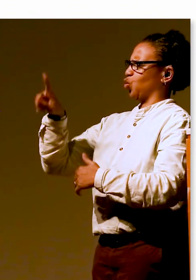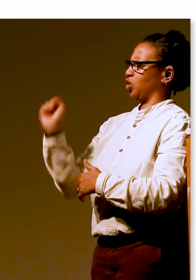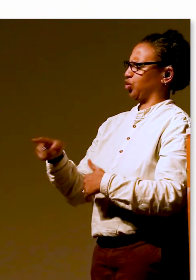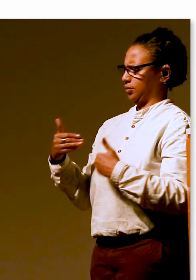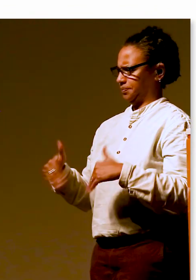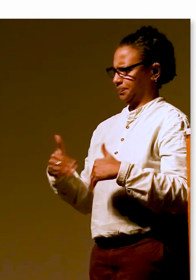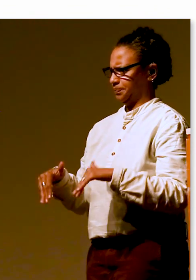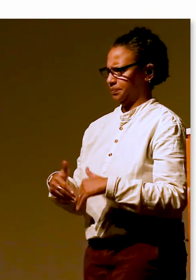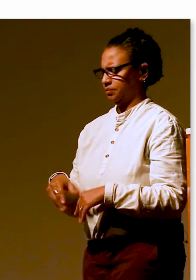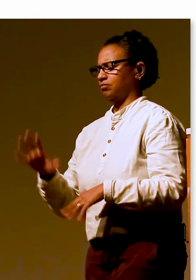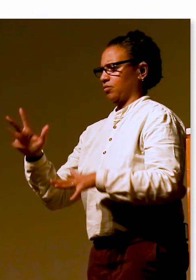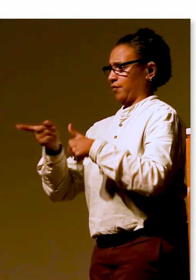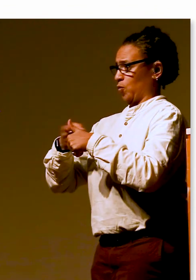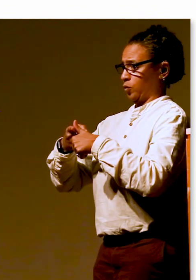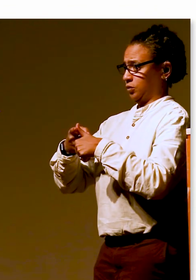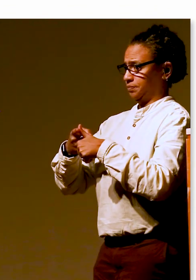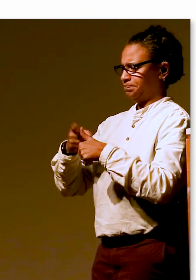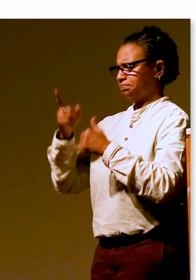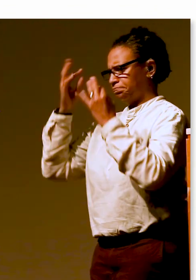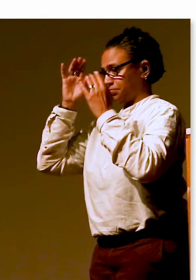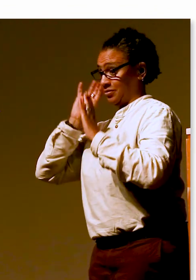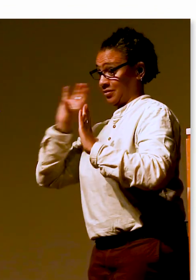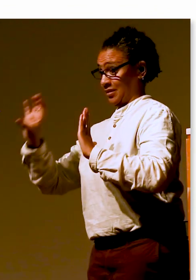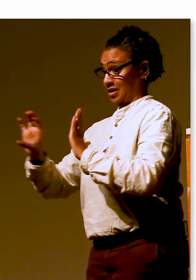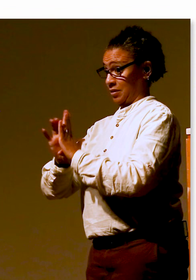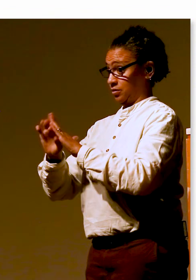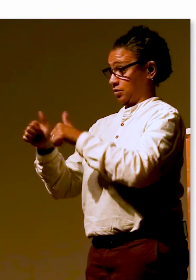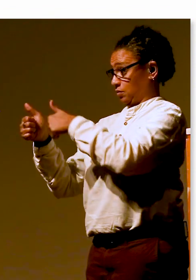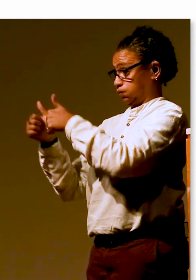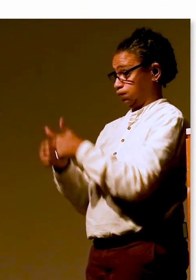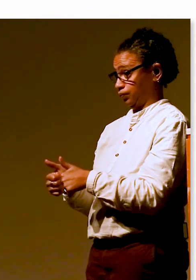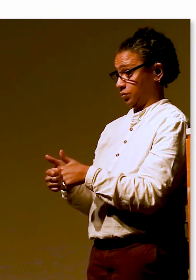image degradation, but from a very soft place, because I don't really understand it.